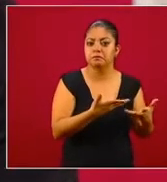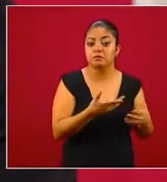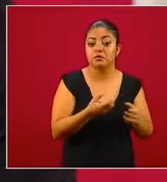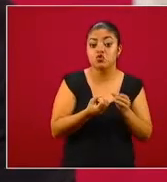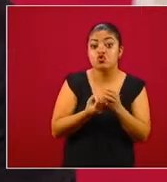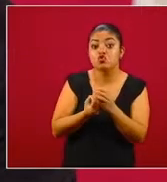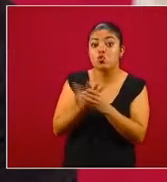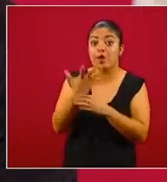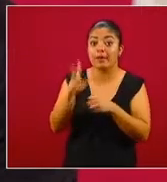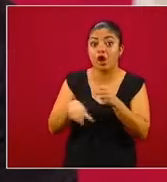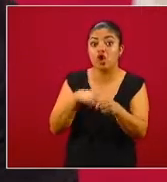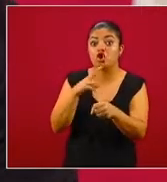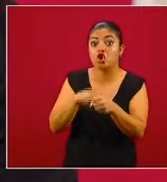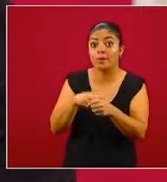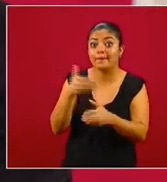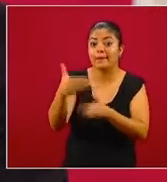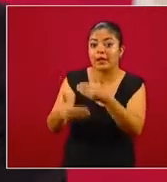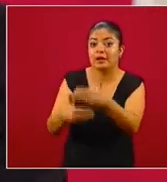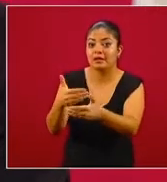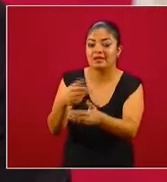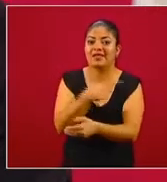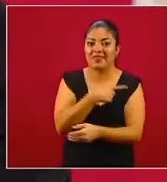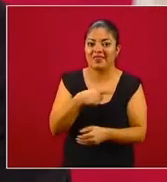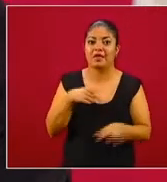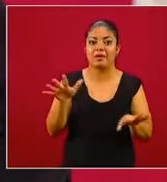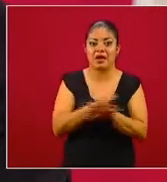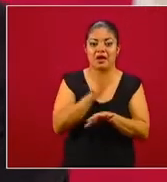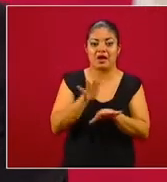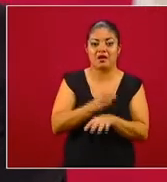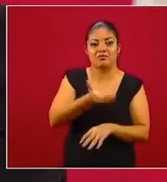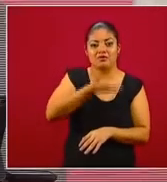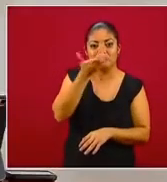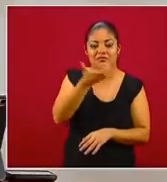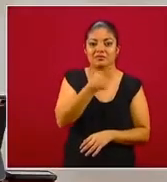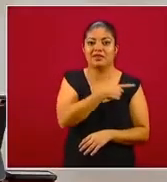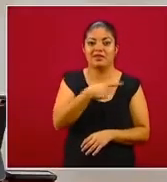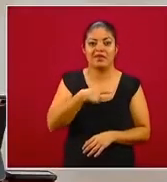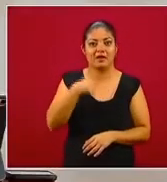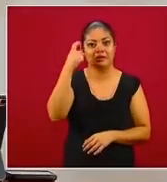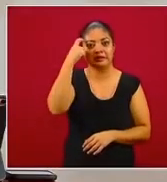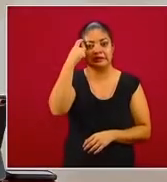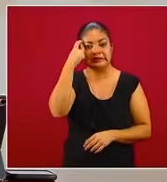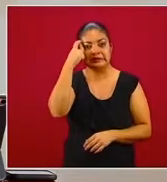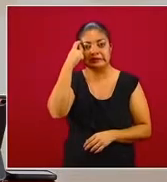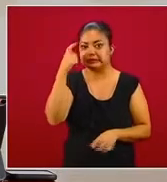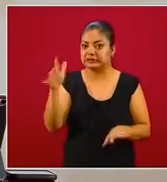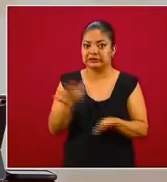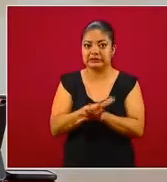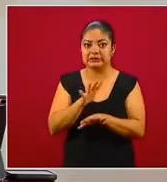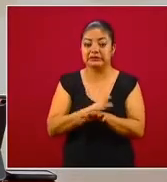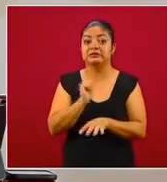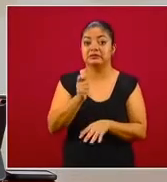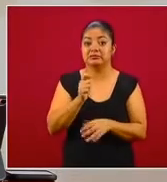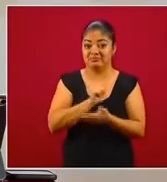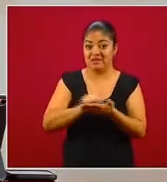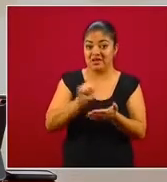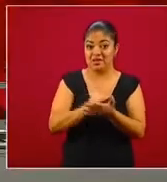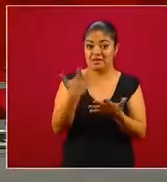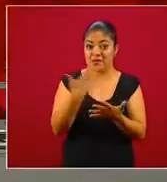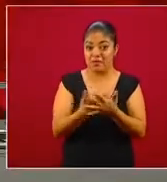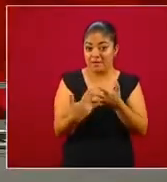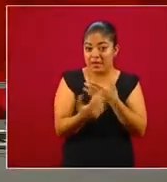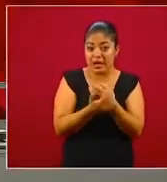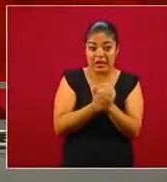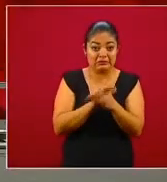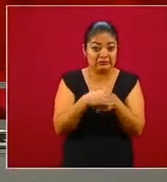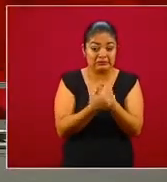back to how we were before the pandemic. The new normal means we have to change our behavior. We have to change what we're doing every day. Our